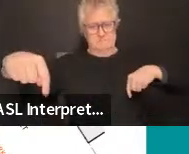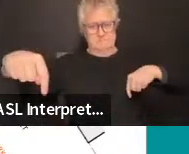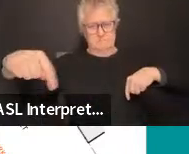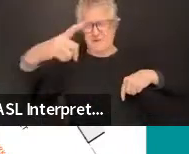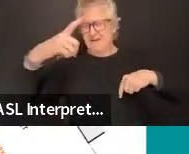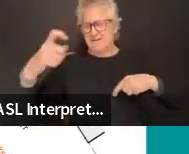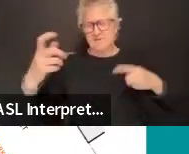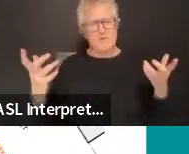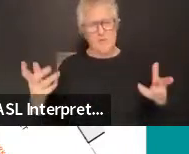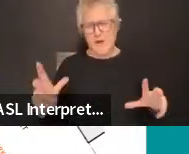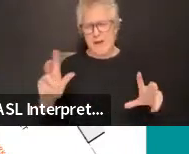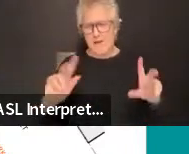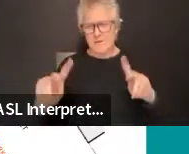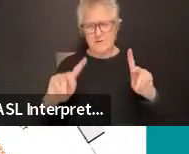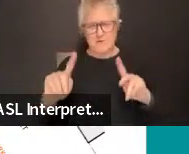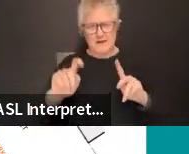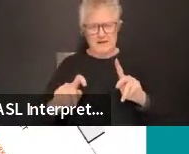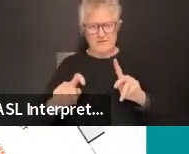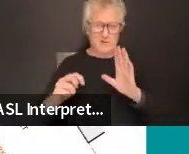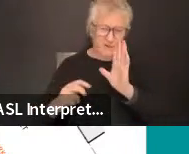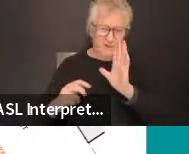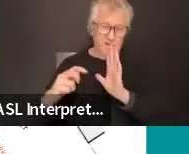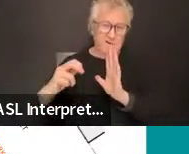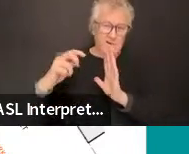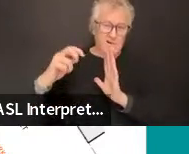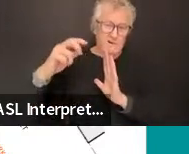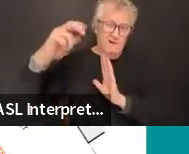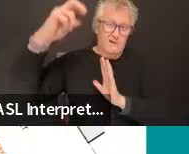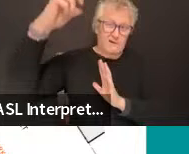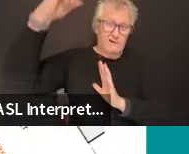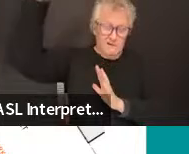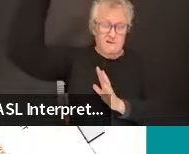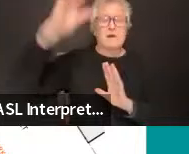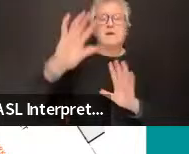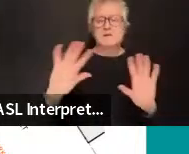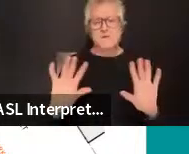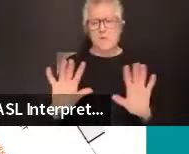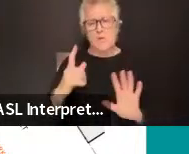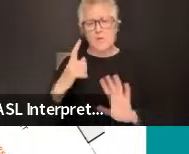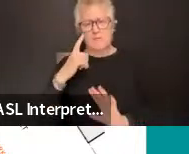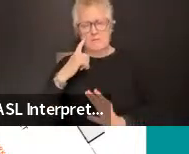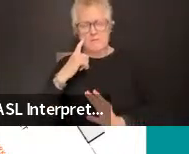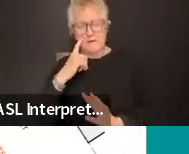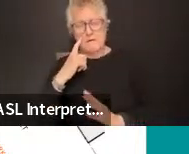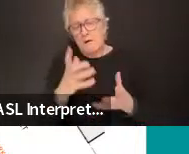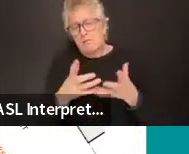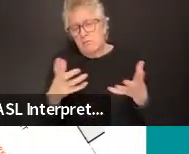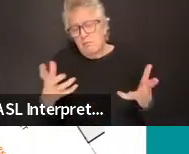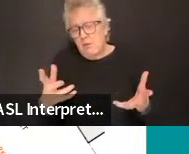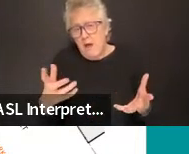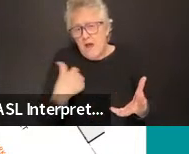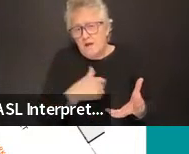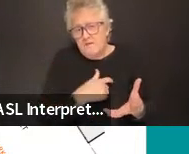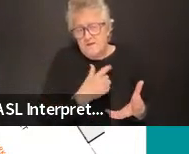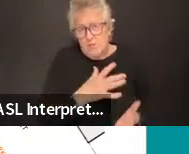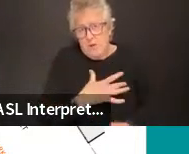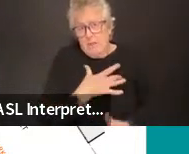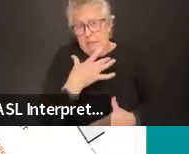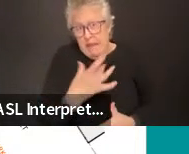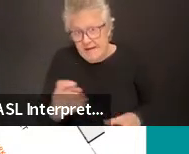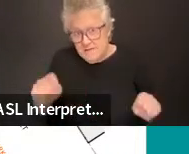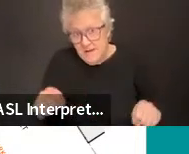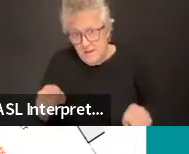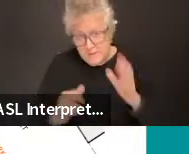fitness was one of your goals for the year, certainly it would be nice. A lot of us would like to walk up 70 feet to the platform,